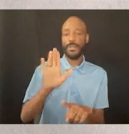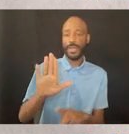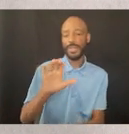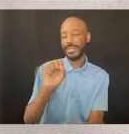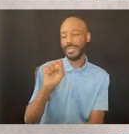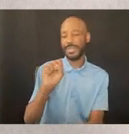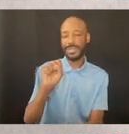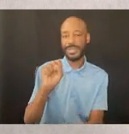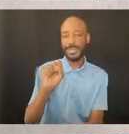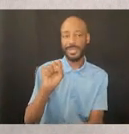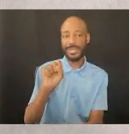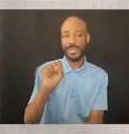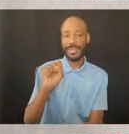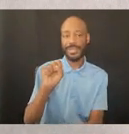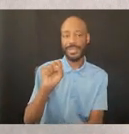colors.